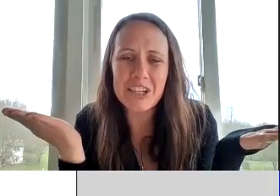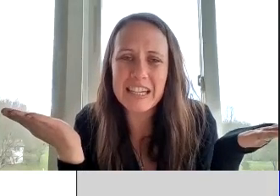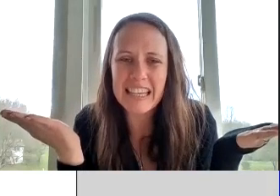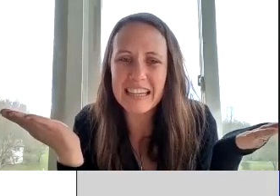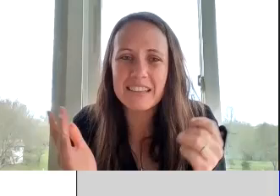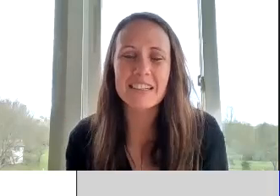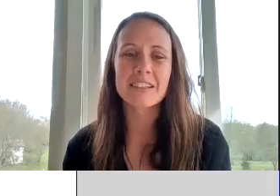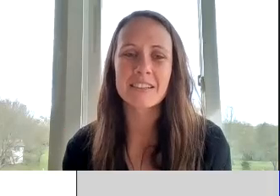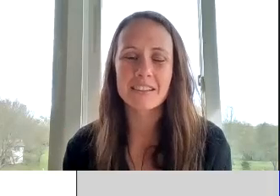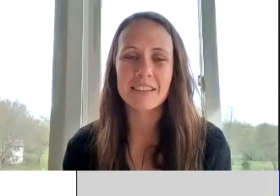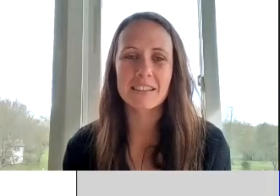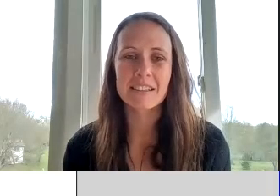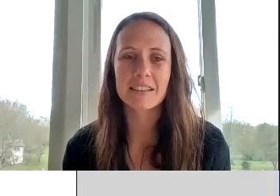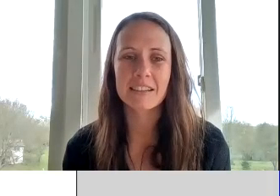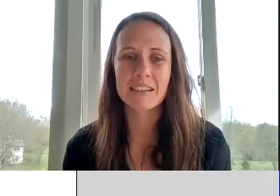is dirty?